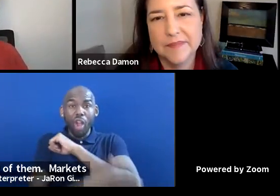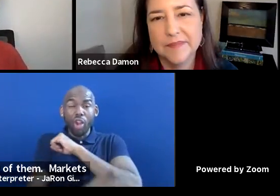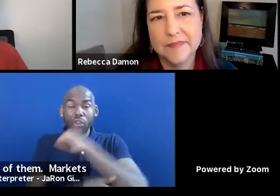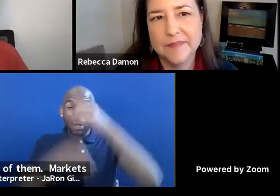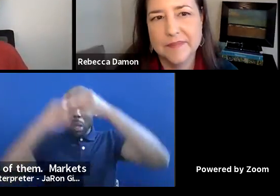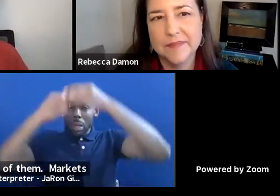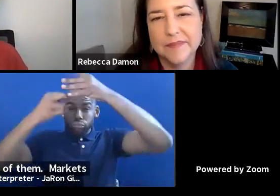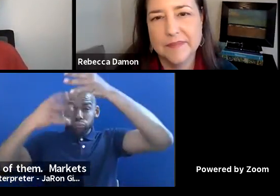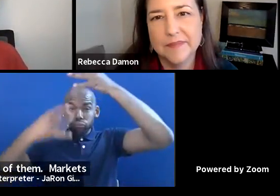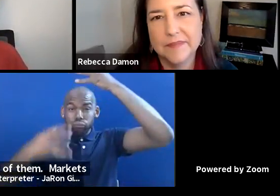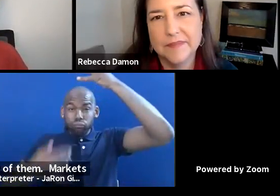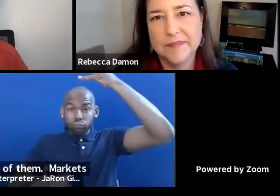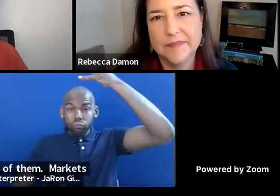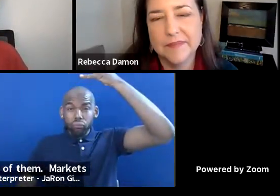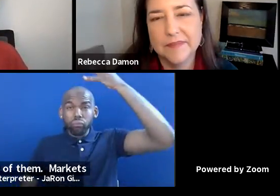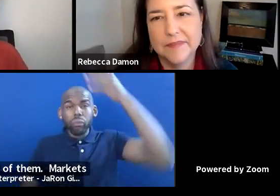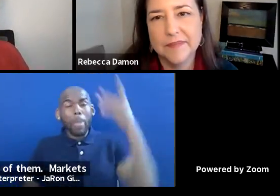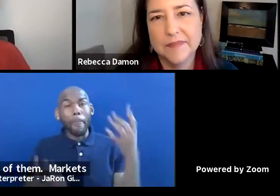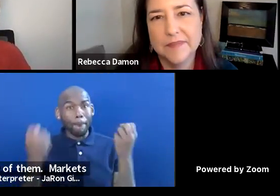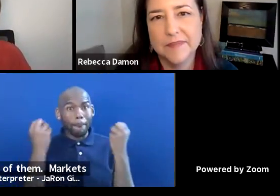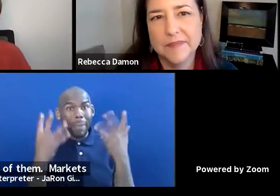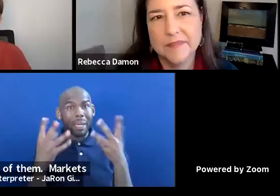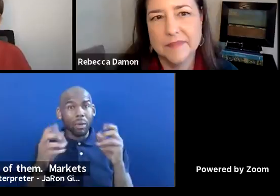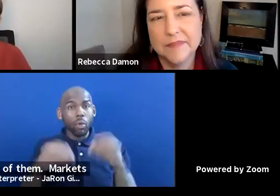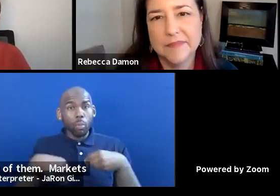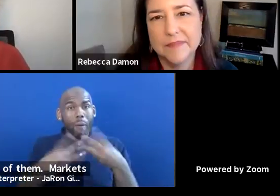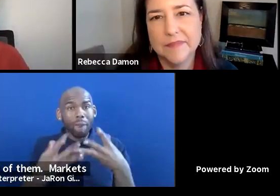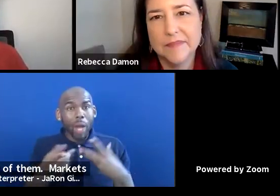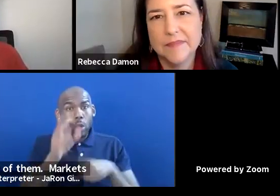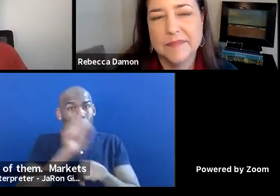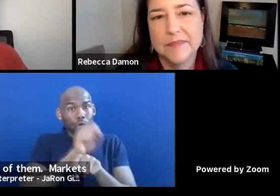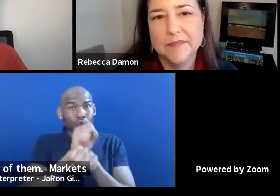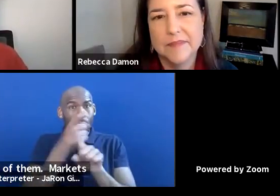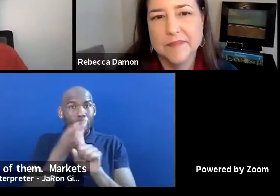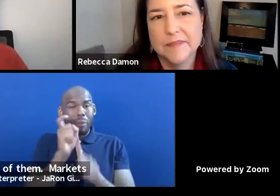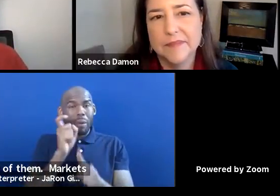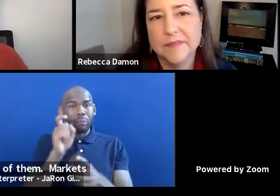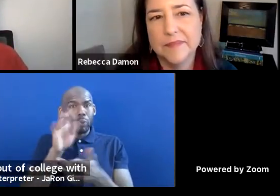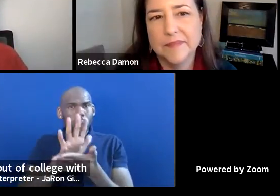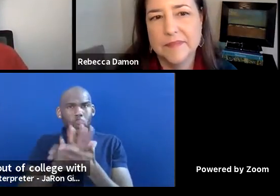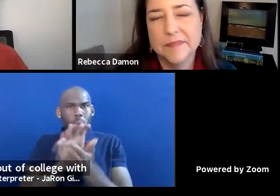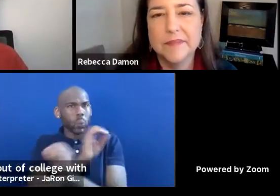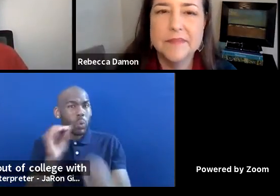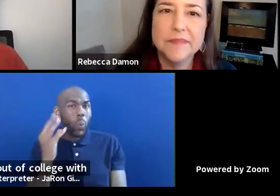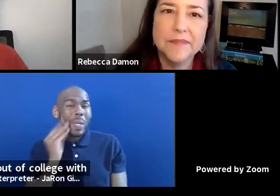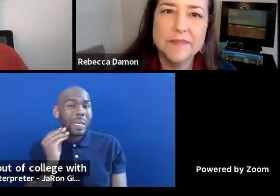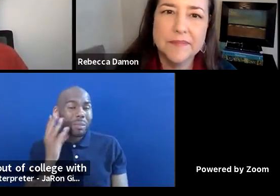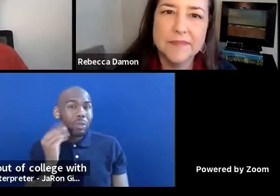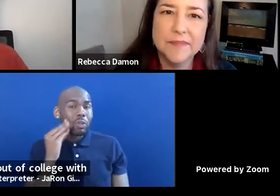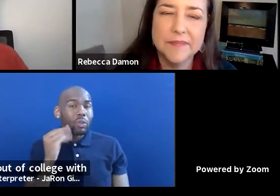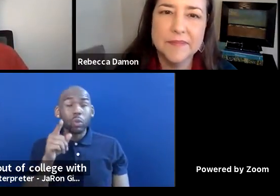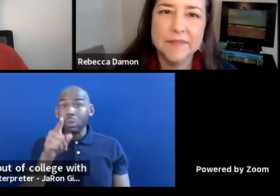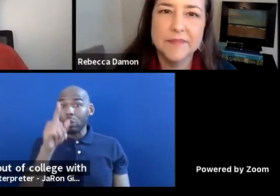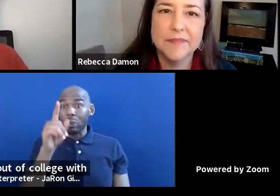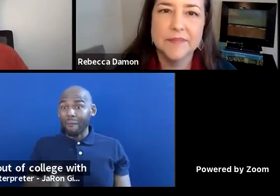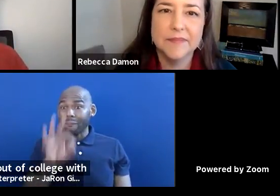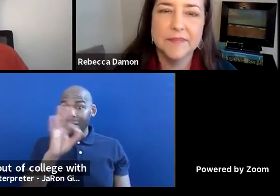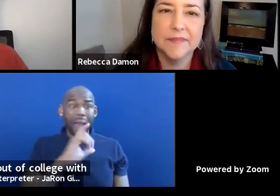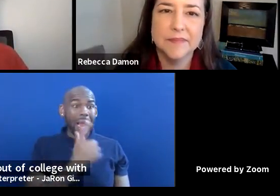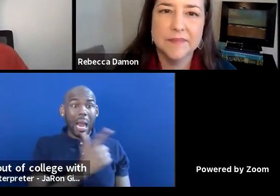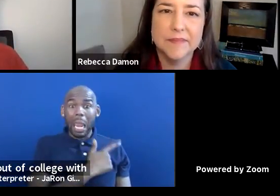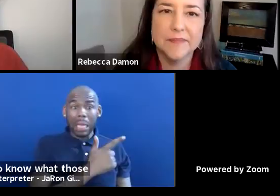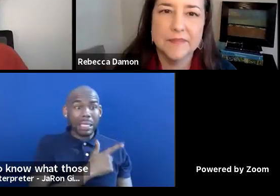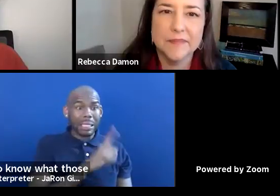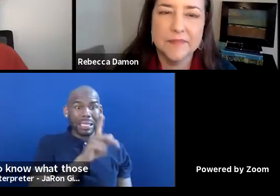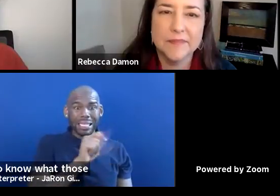out of college with no experience. But you need to know what those stations, what those are. You can look up Boise TV stations. It'll give you a list of TV